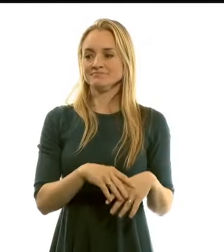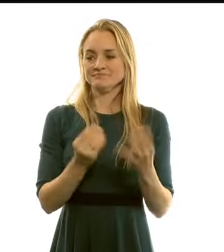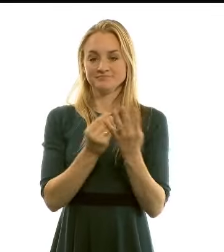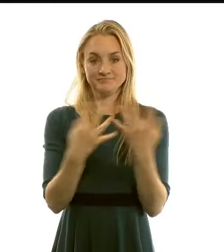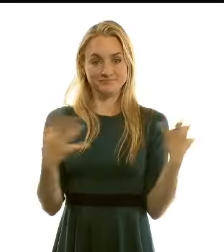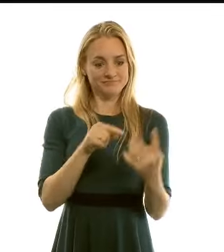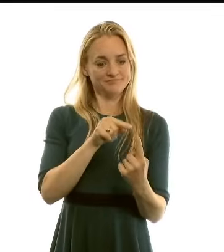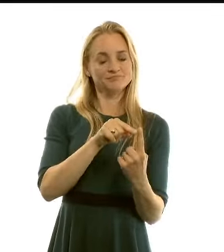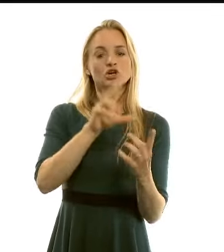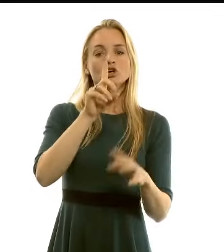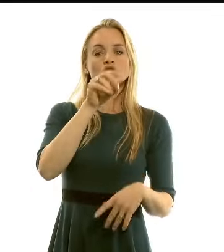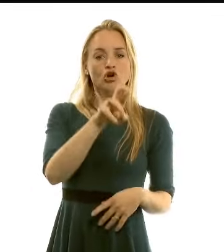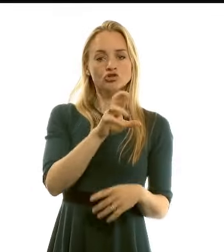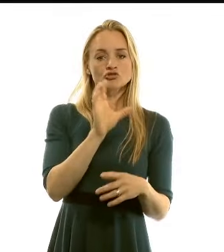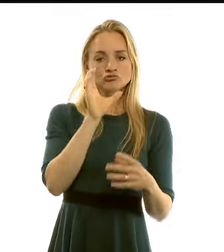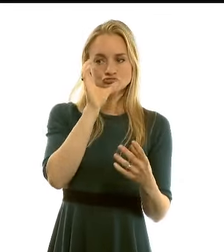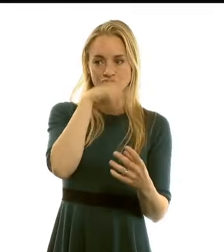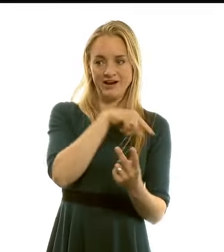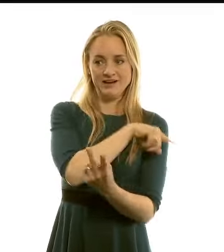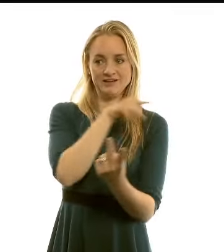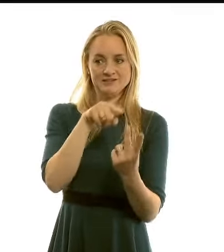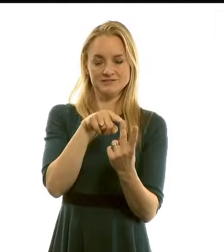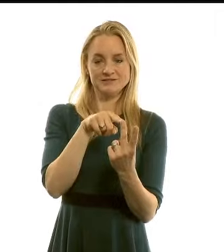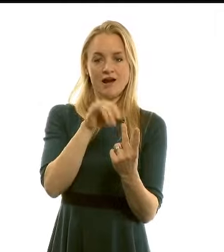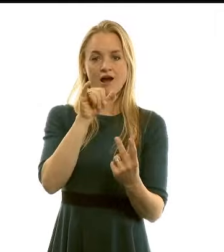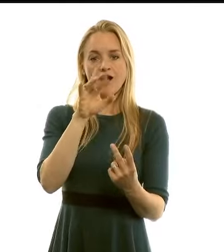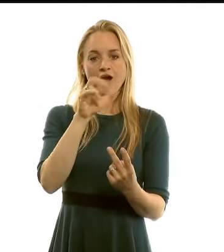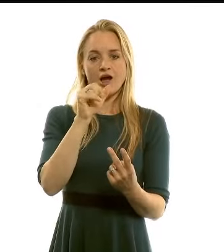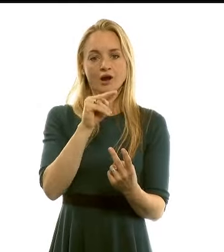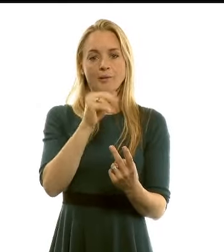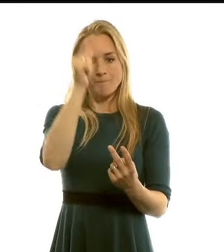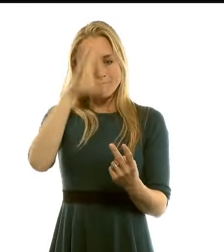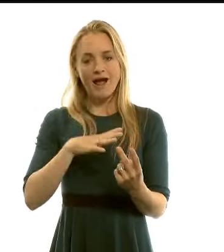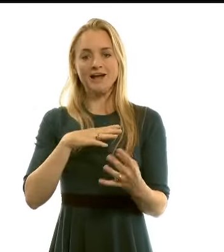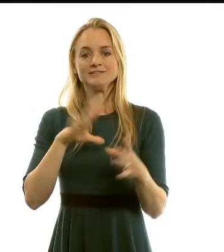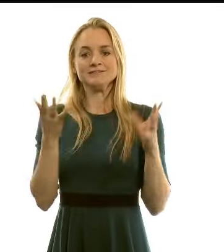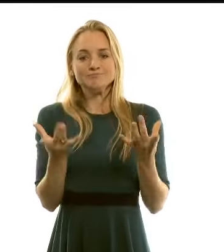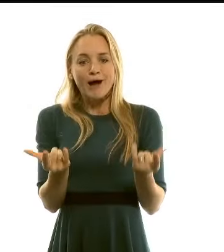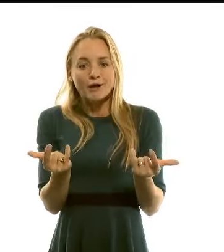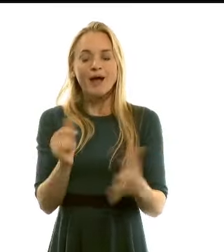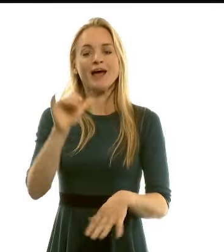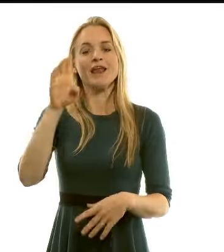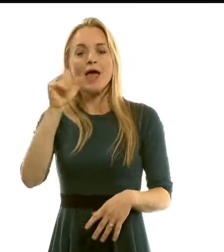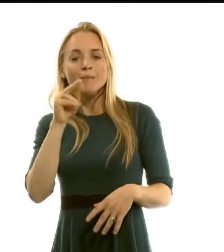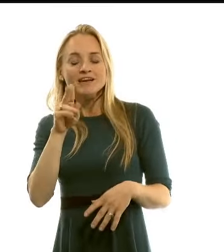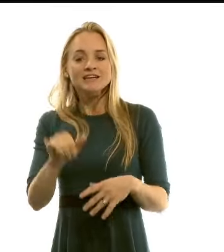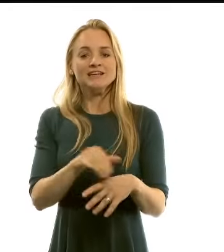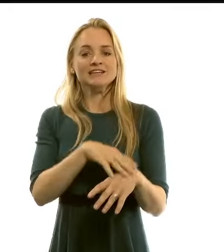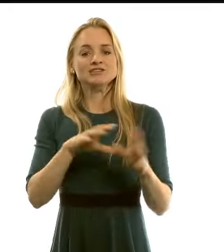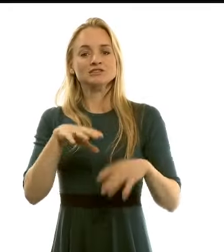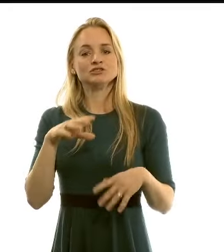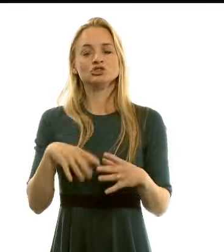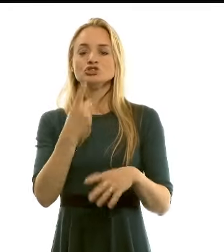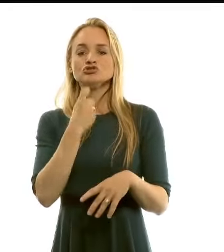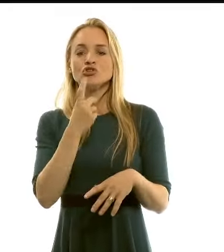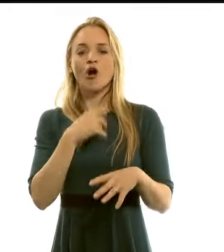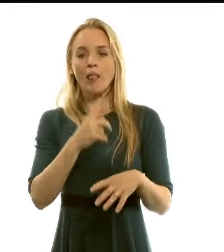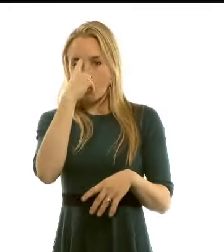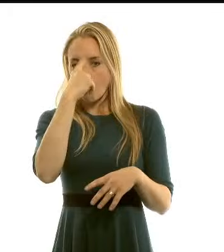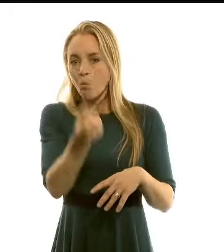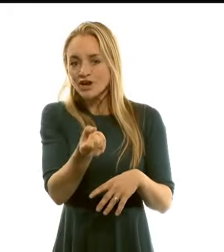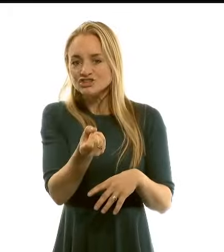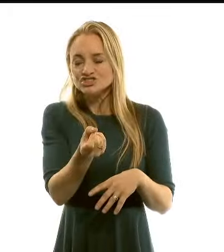got Doctor Strange, Wong, Iron Man, Spider-Man, Ebony Maw, the Scarlet Witch, Master Mordo, Dead Strange, and